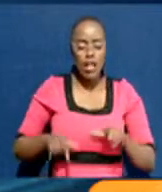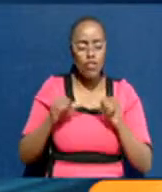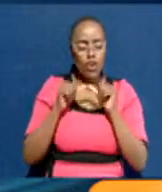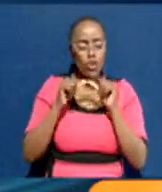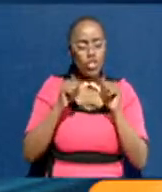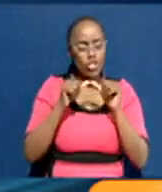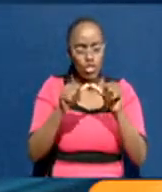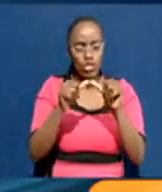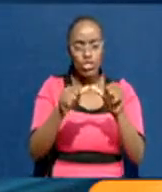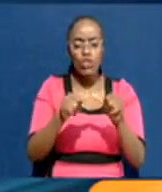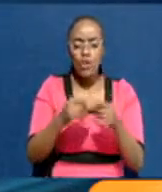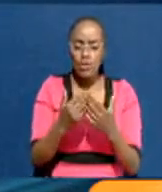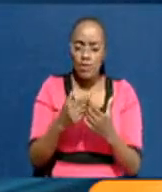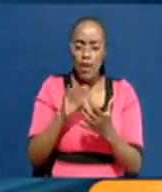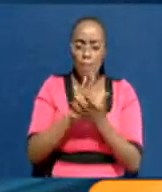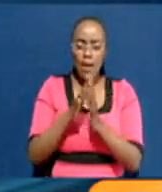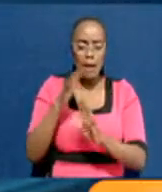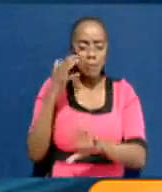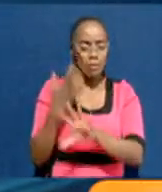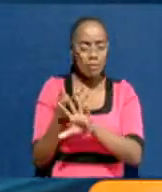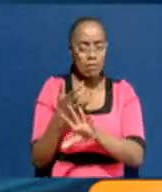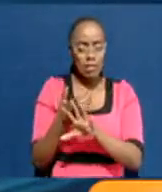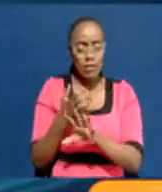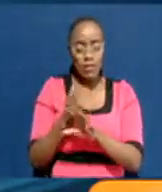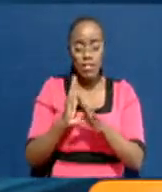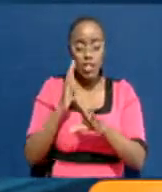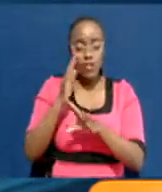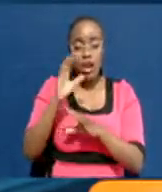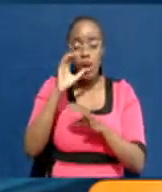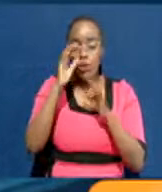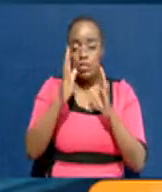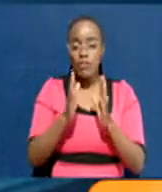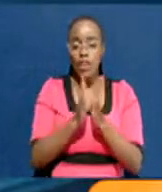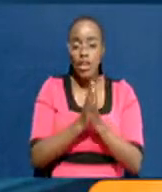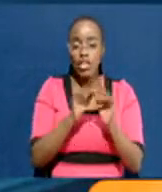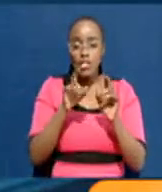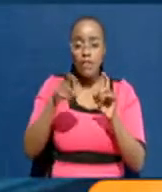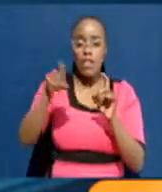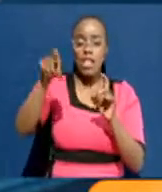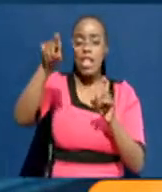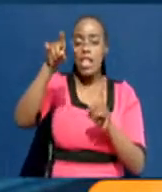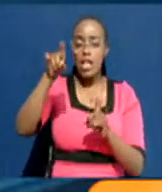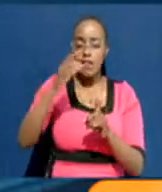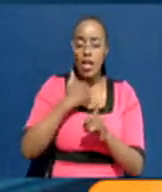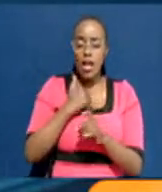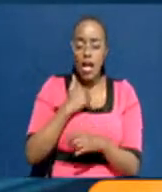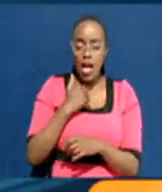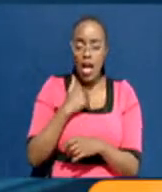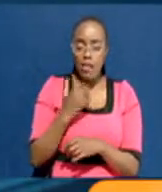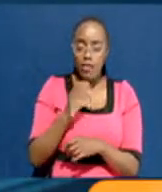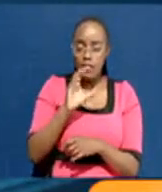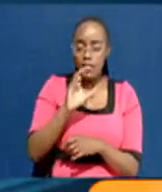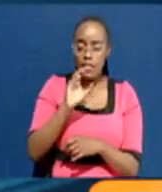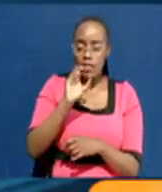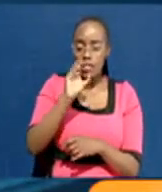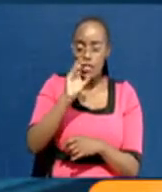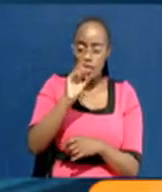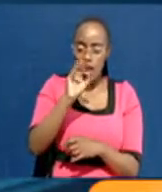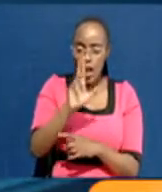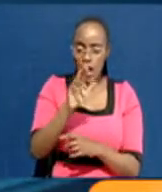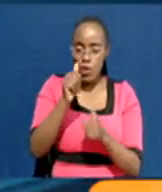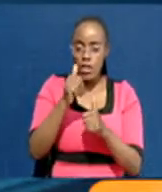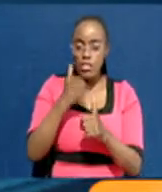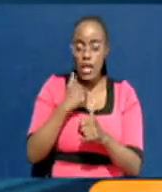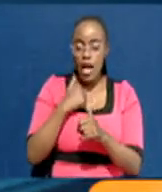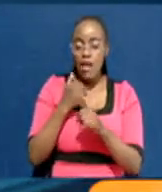them. So the macro situation suppresses the customers. There's rising inflation. There's the increase in CBR, although it's been maintained